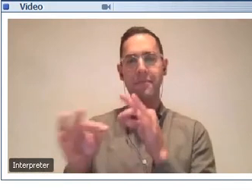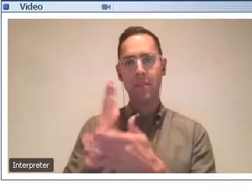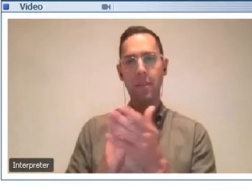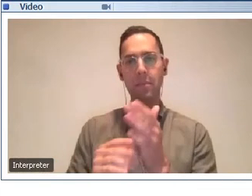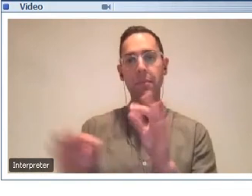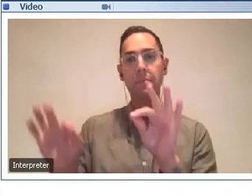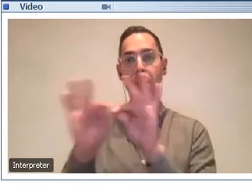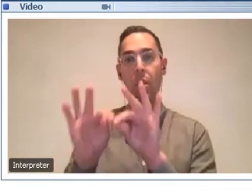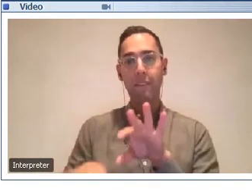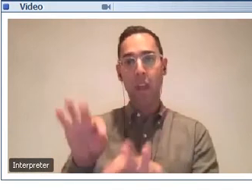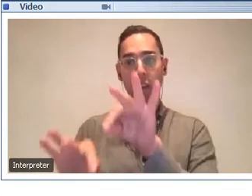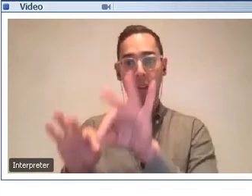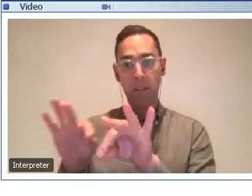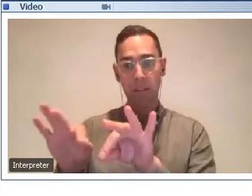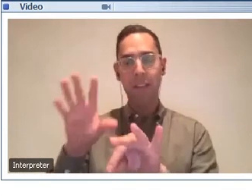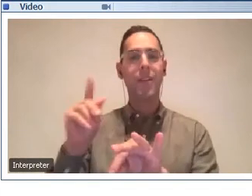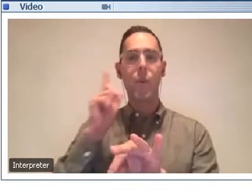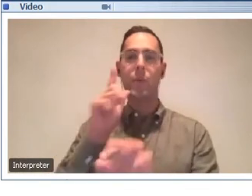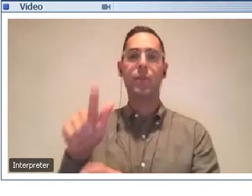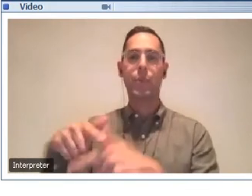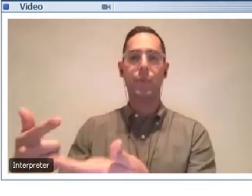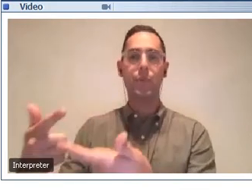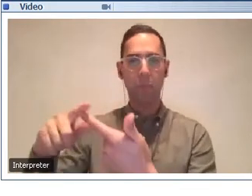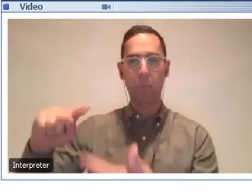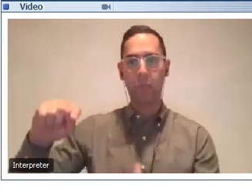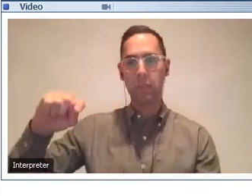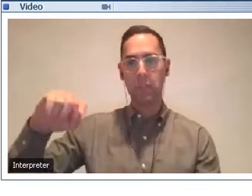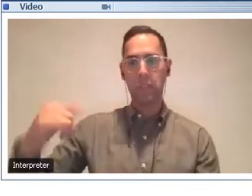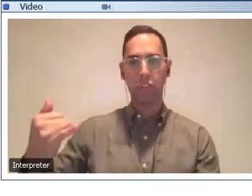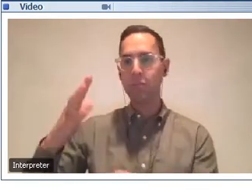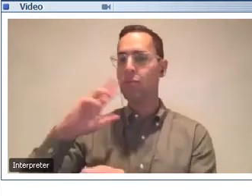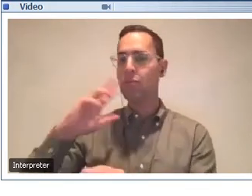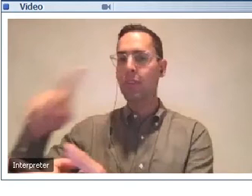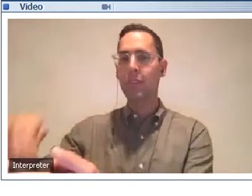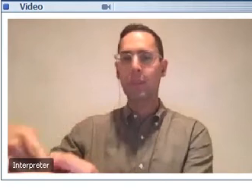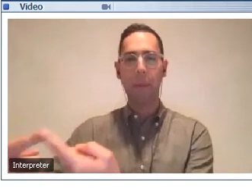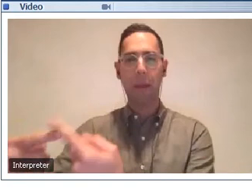policy recommendations for paid leave policy. Next slide, please.